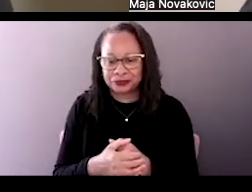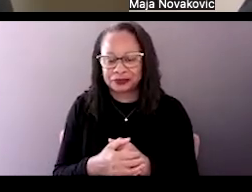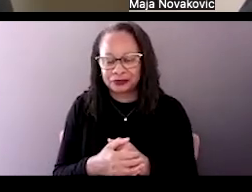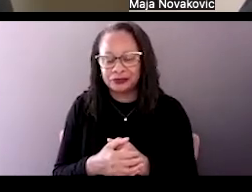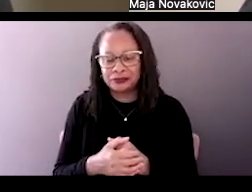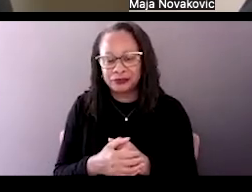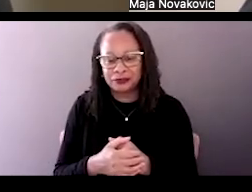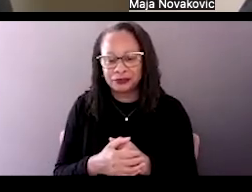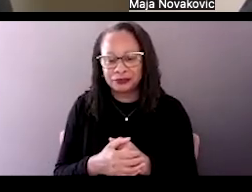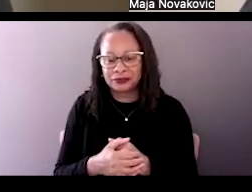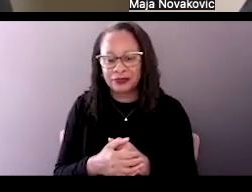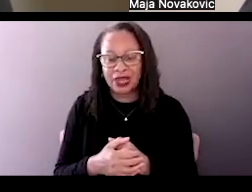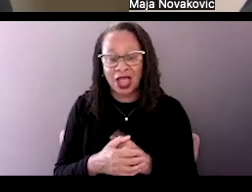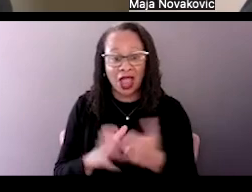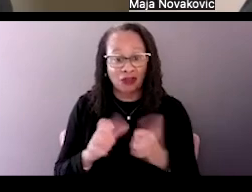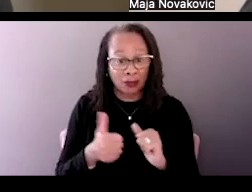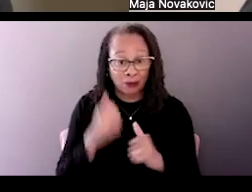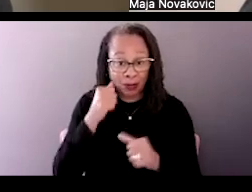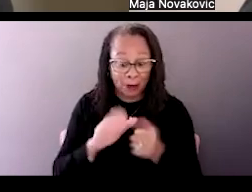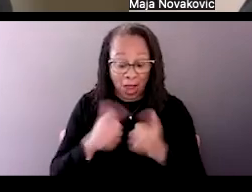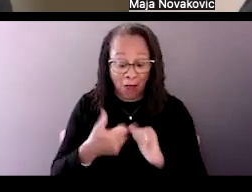my camera was positioned